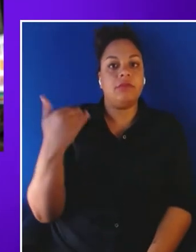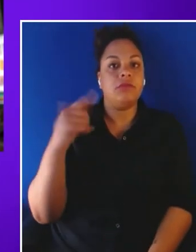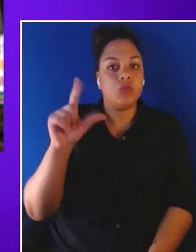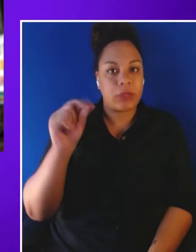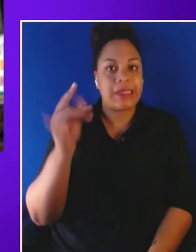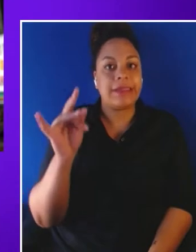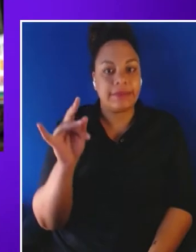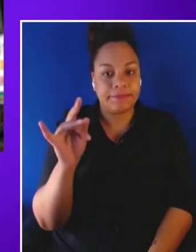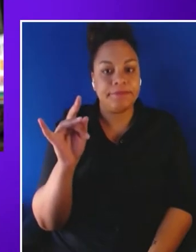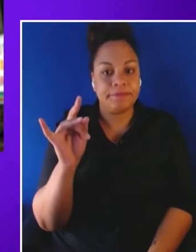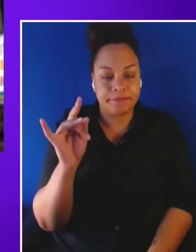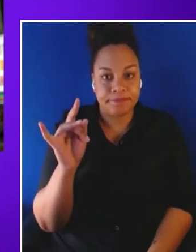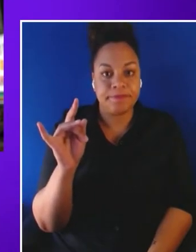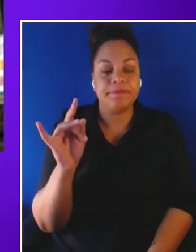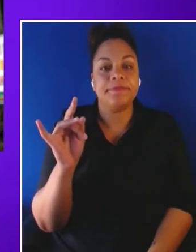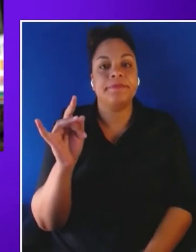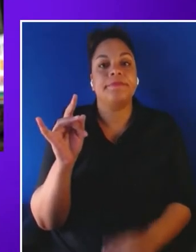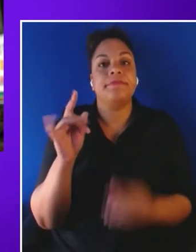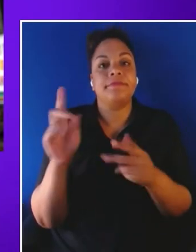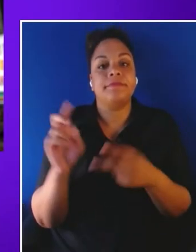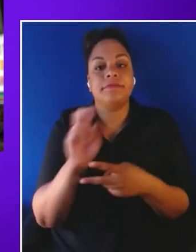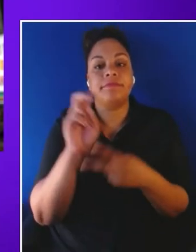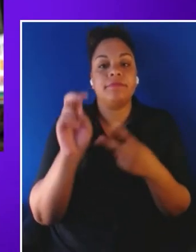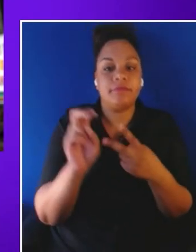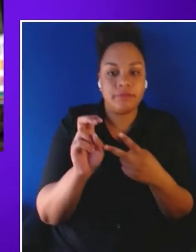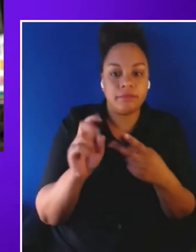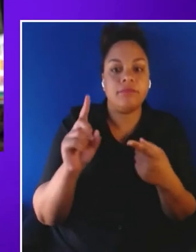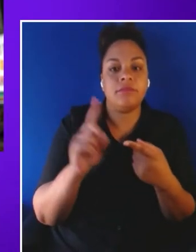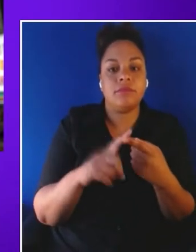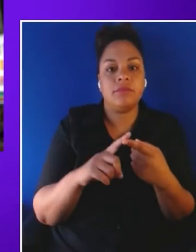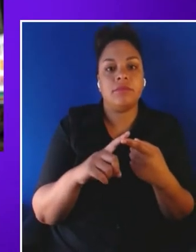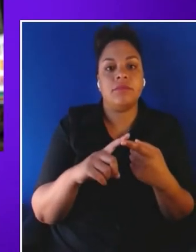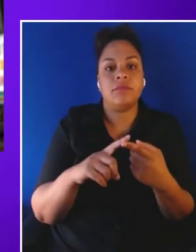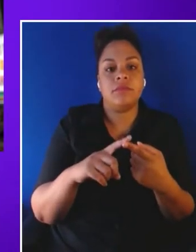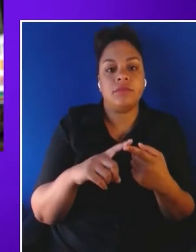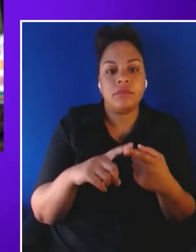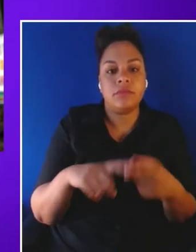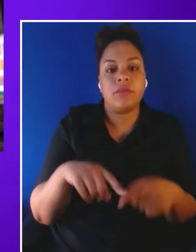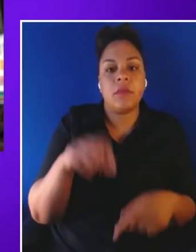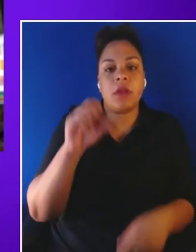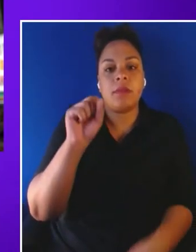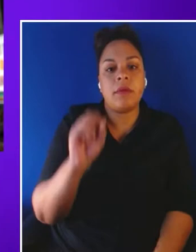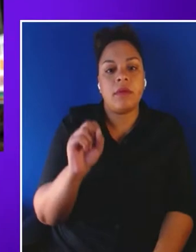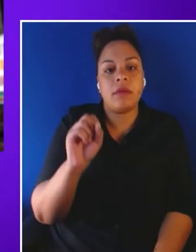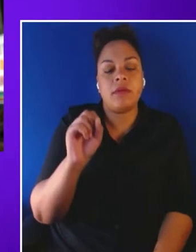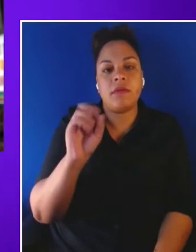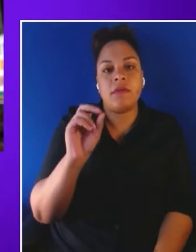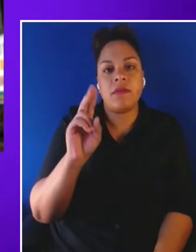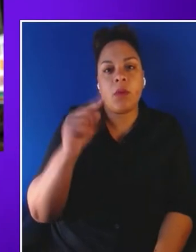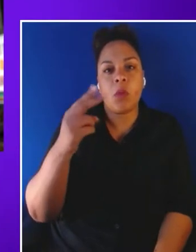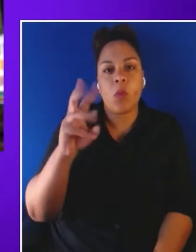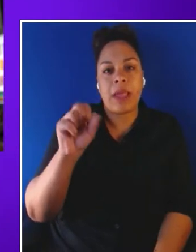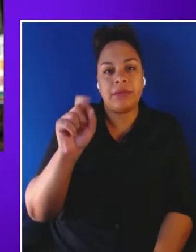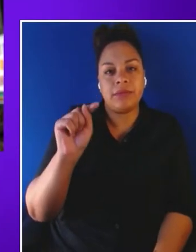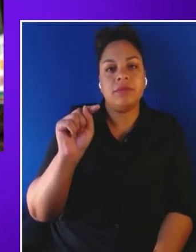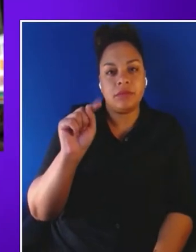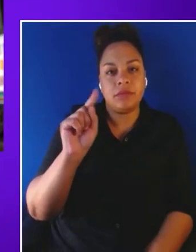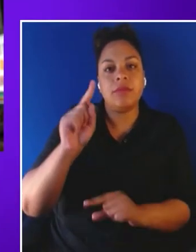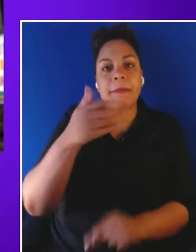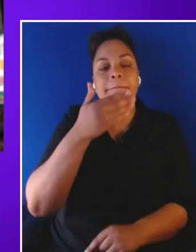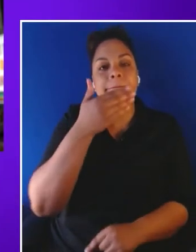to Sundance, and we went to South by Southwest. We won there the best 360